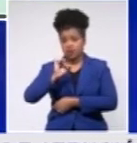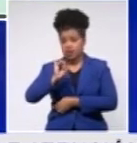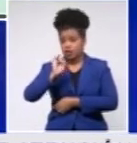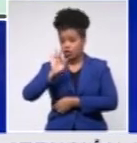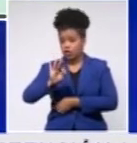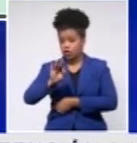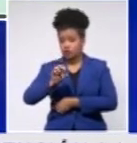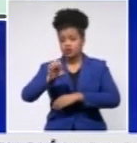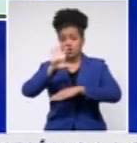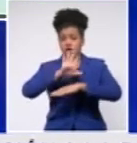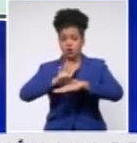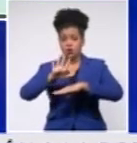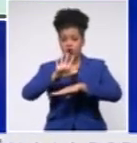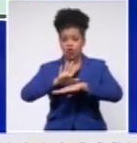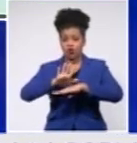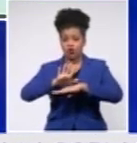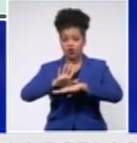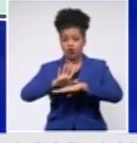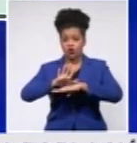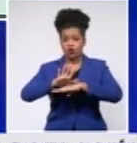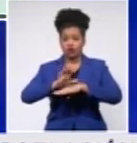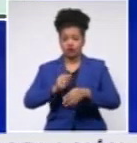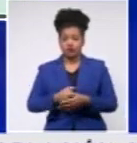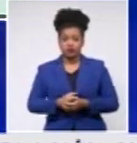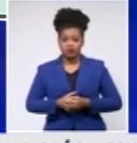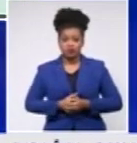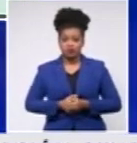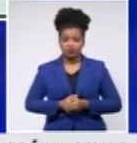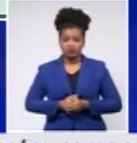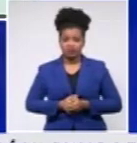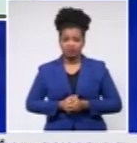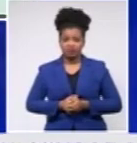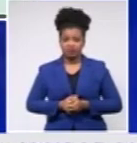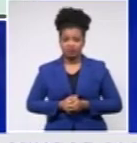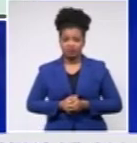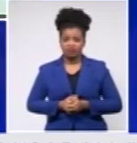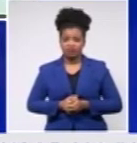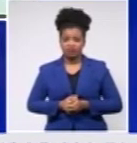Regarding mortality rates, Mexico has the highest, with